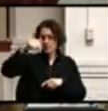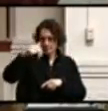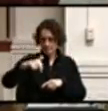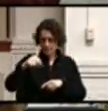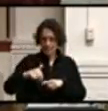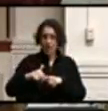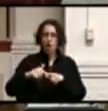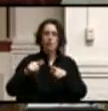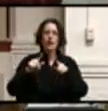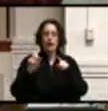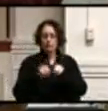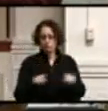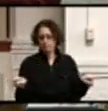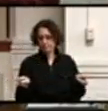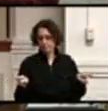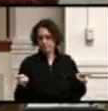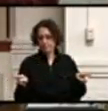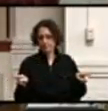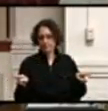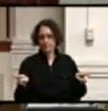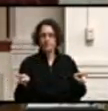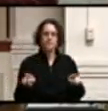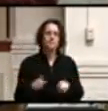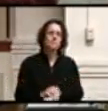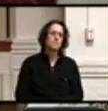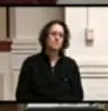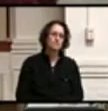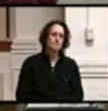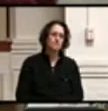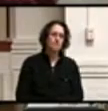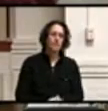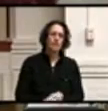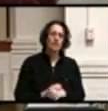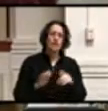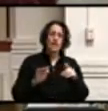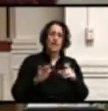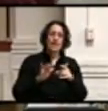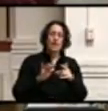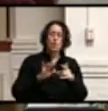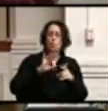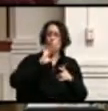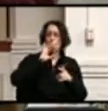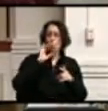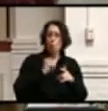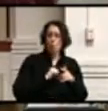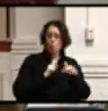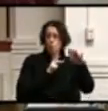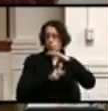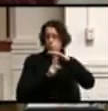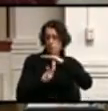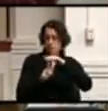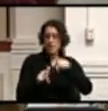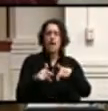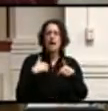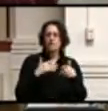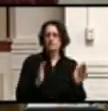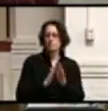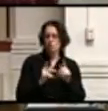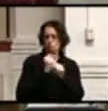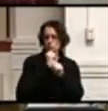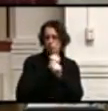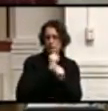both directions. Because we're using the smaller vehicles in the old apparatus bay, we've got